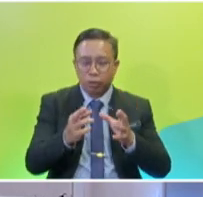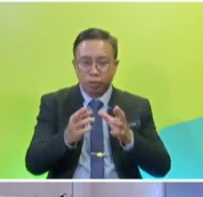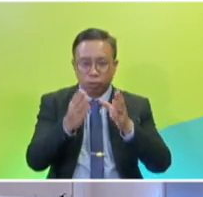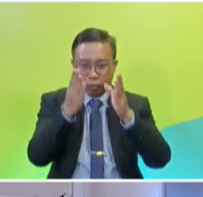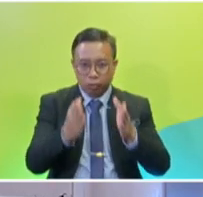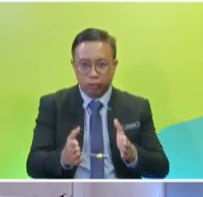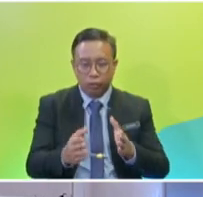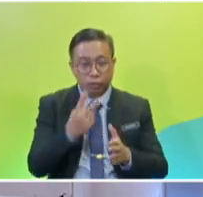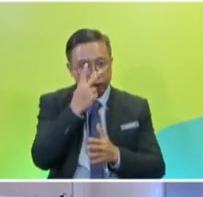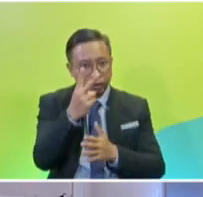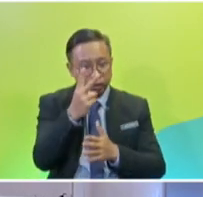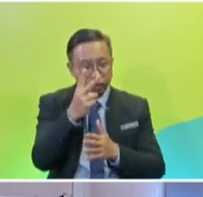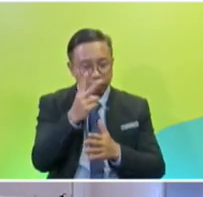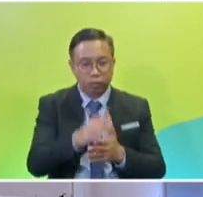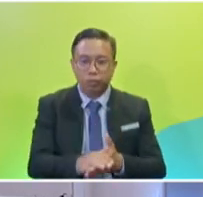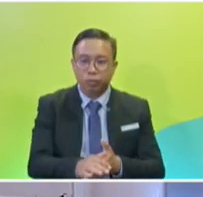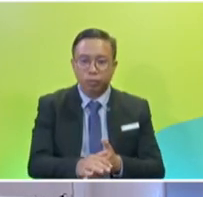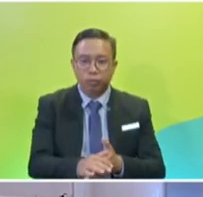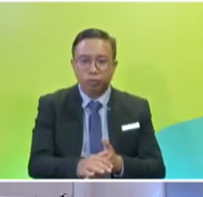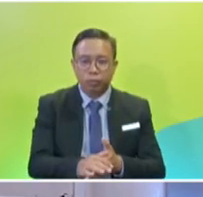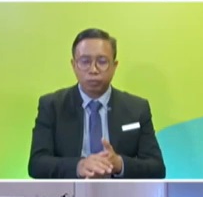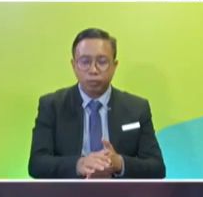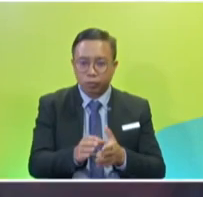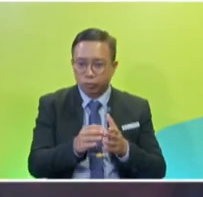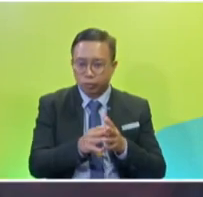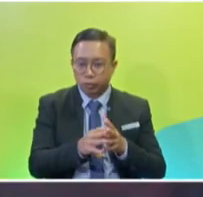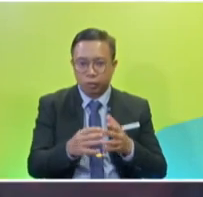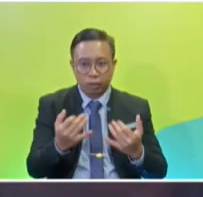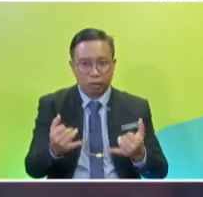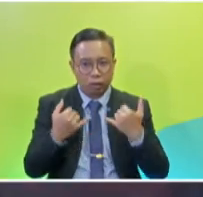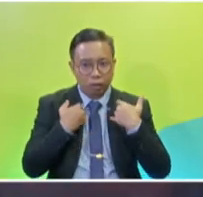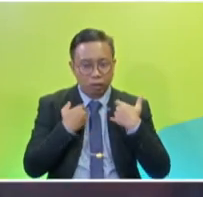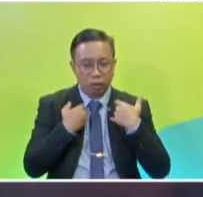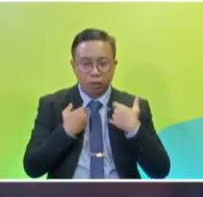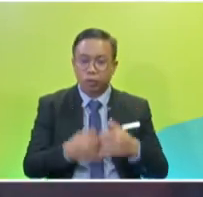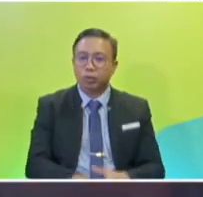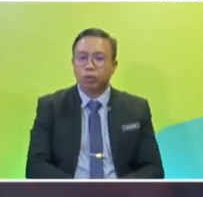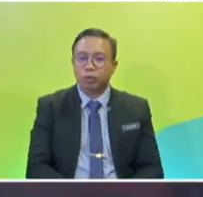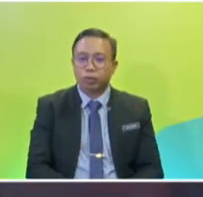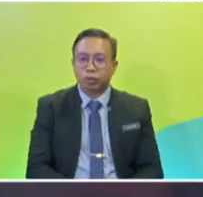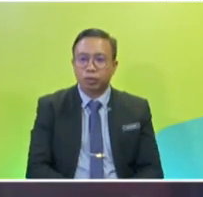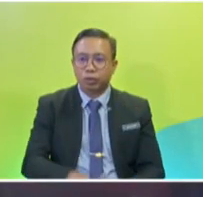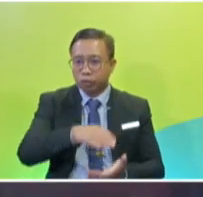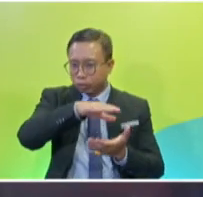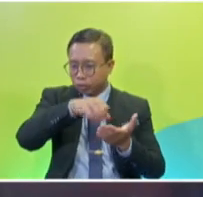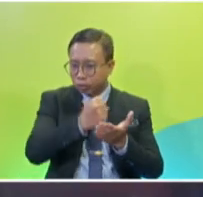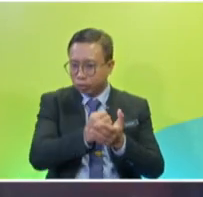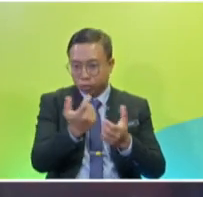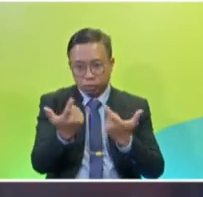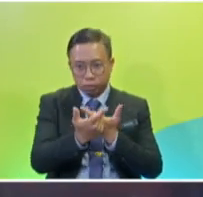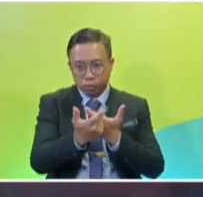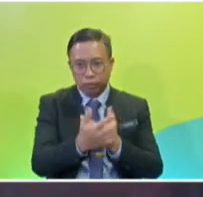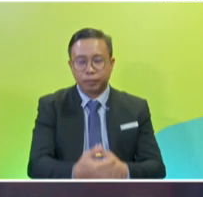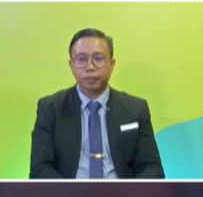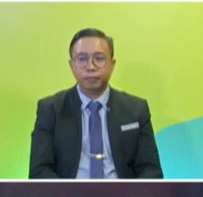might watch movie instead. Good job, Shu. So now we have only the thorn among the roses, our Mr. Yusof